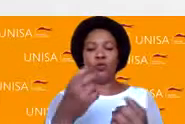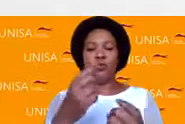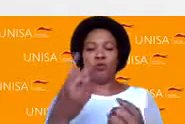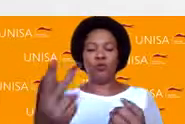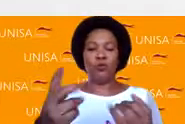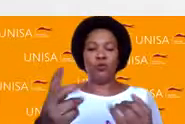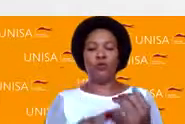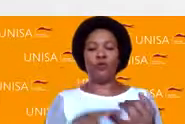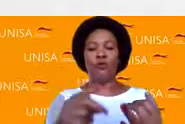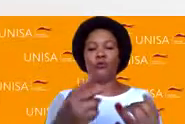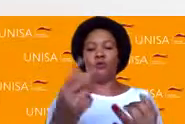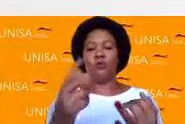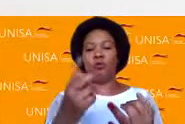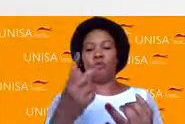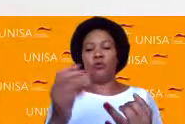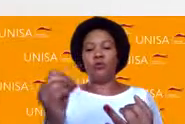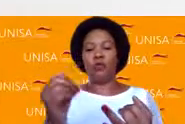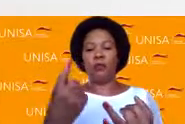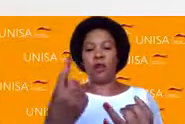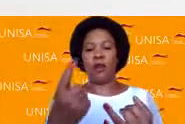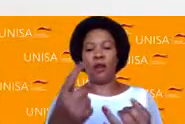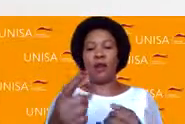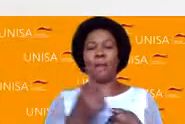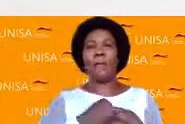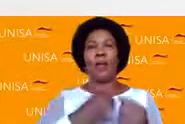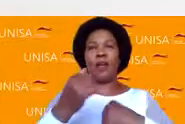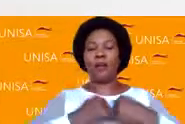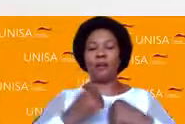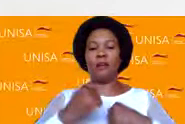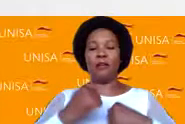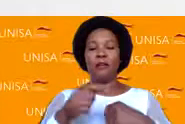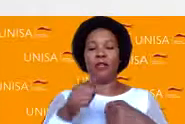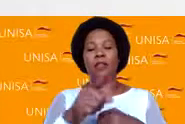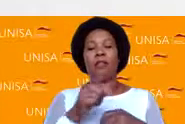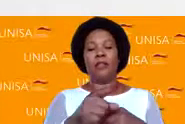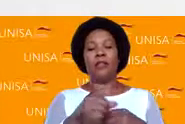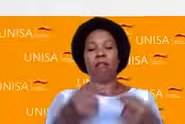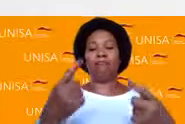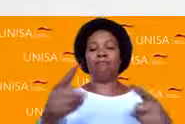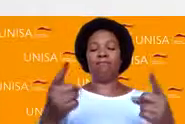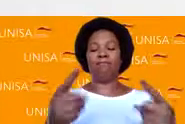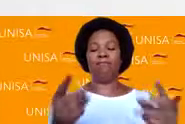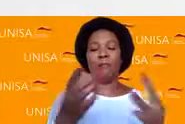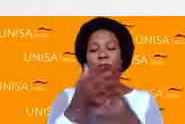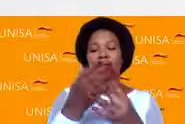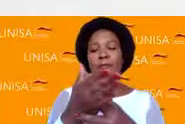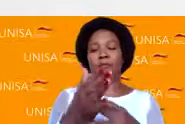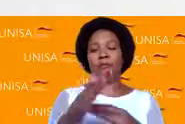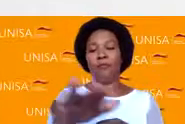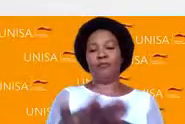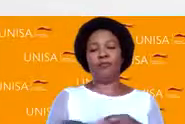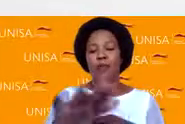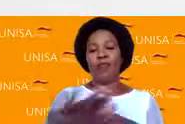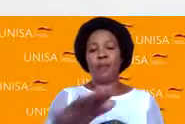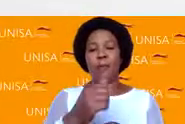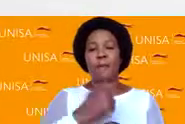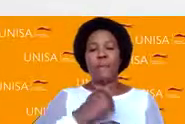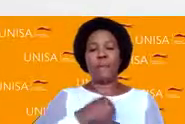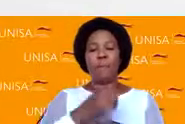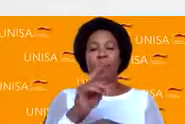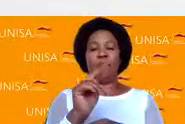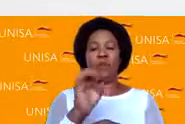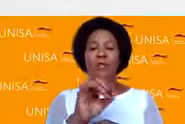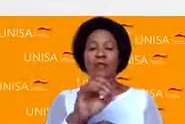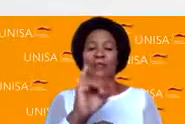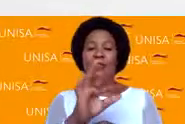So remember, these are then access to the various portals within myUnisa. If you're a new